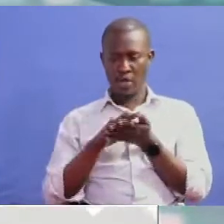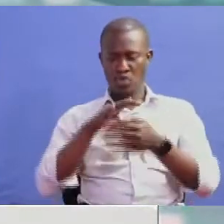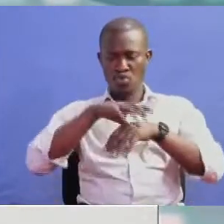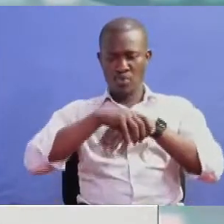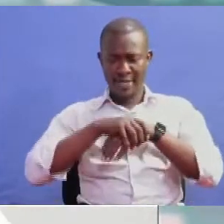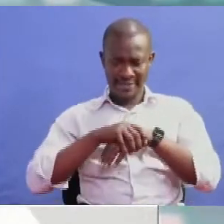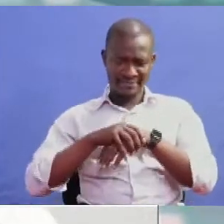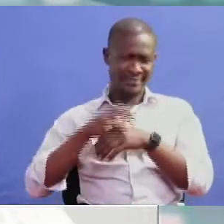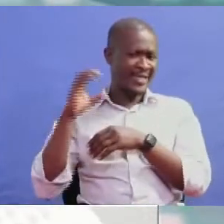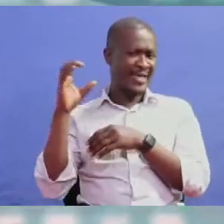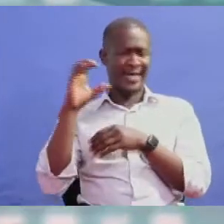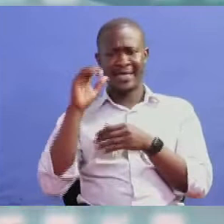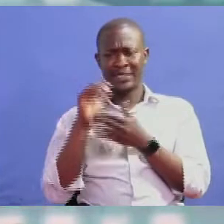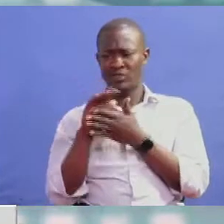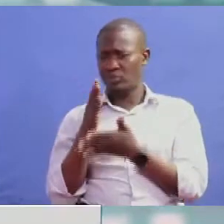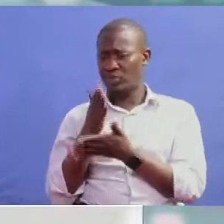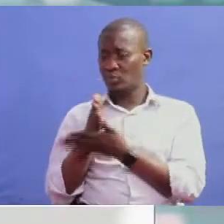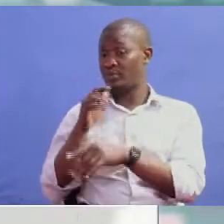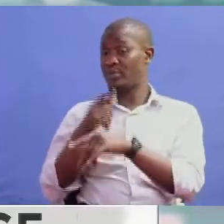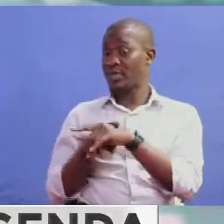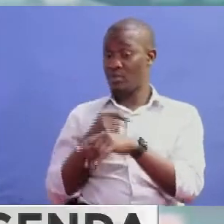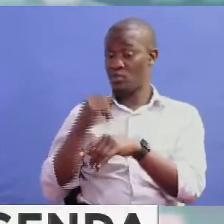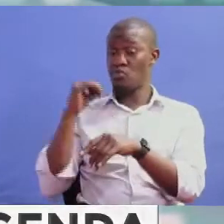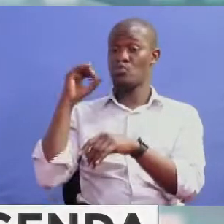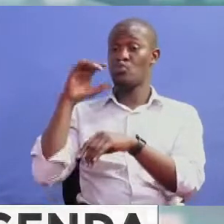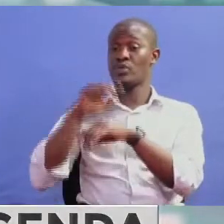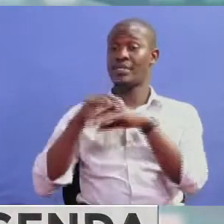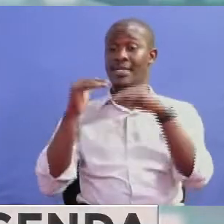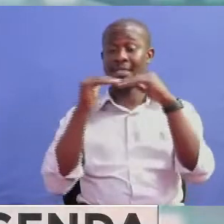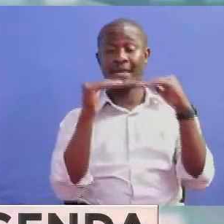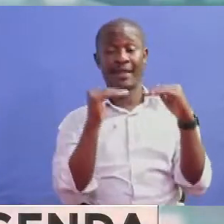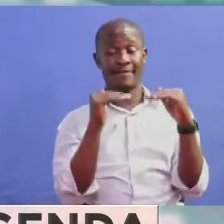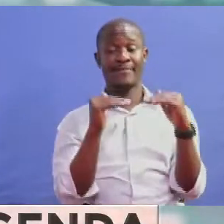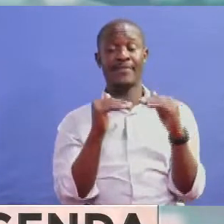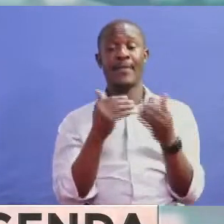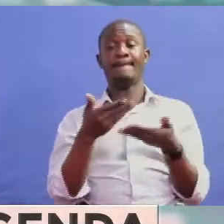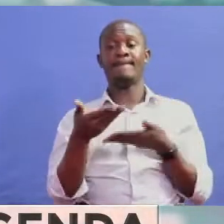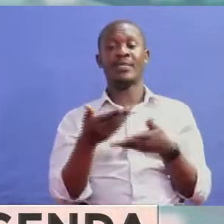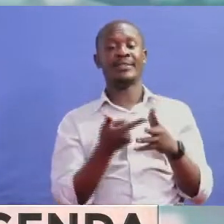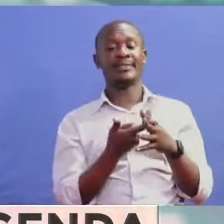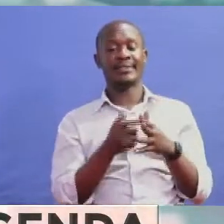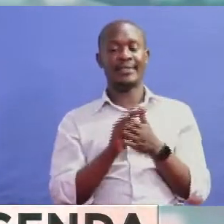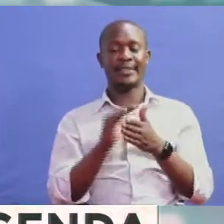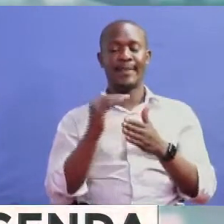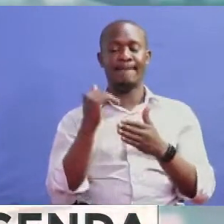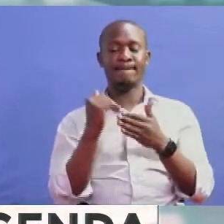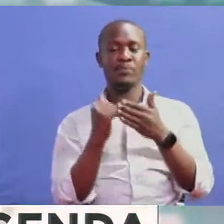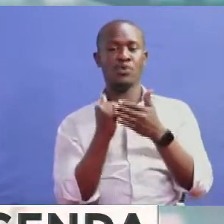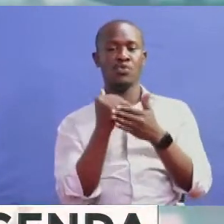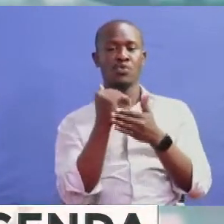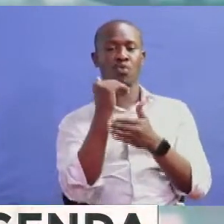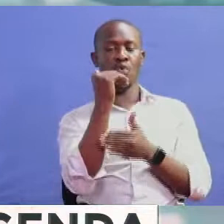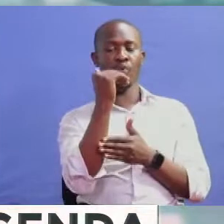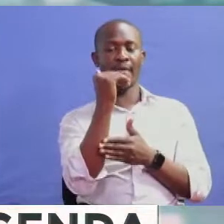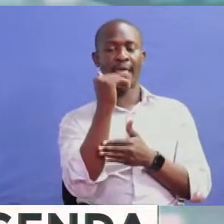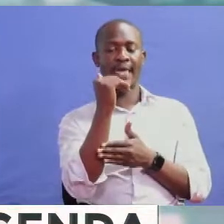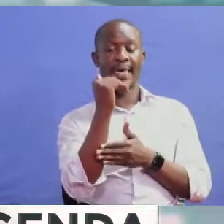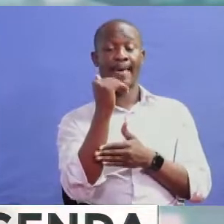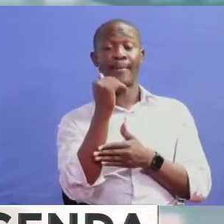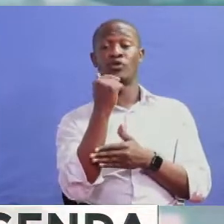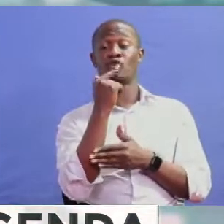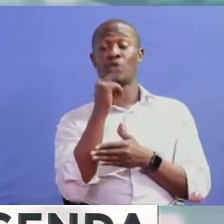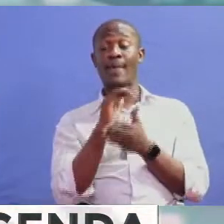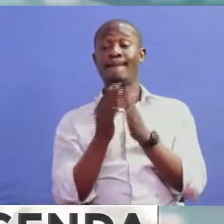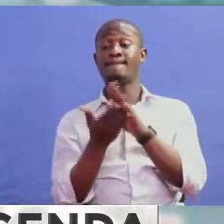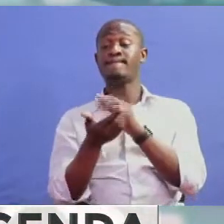loyalty. And once you hit that level of customer loyalty, business starts growing because they become your